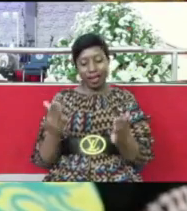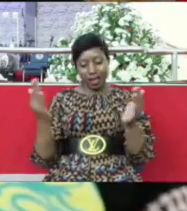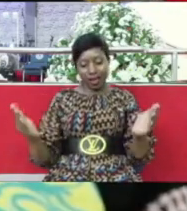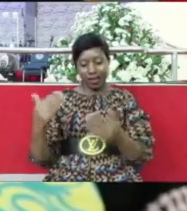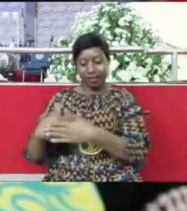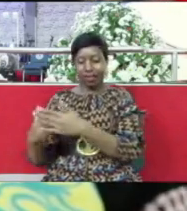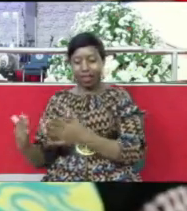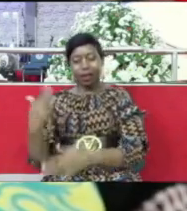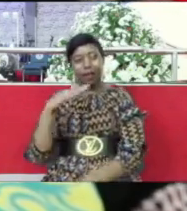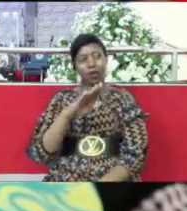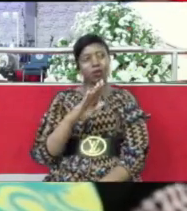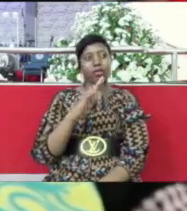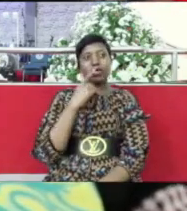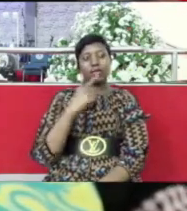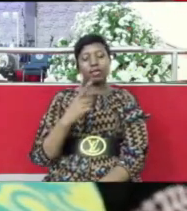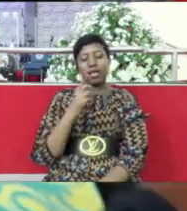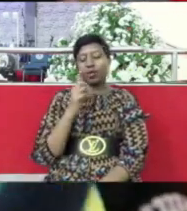cockroach. Wewe sio mende.